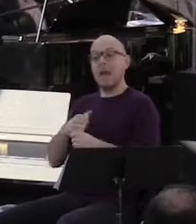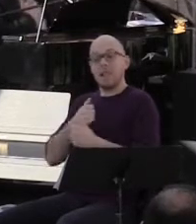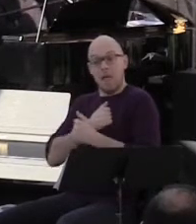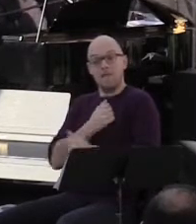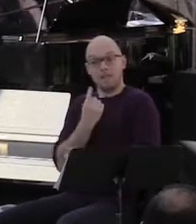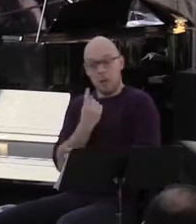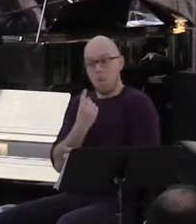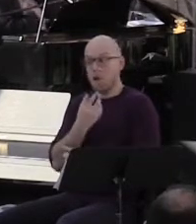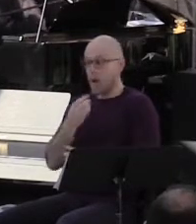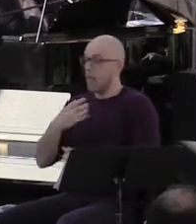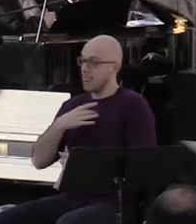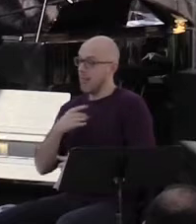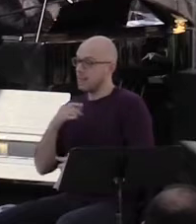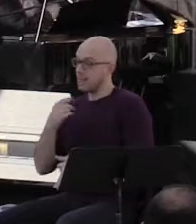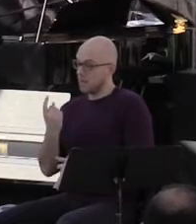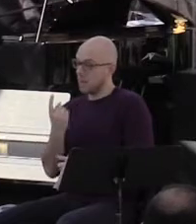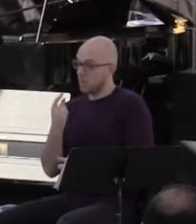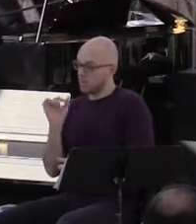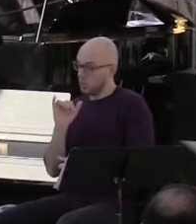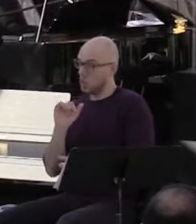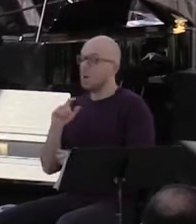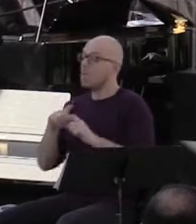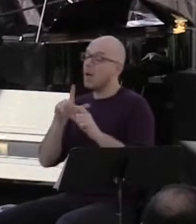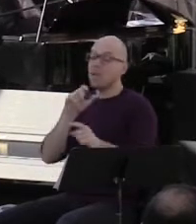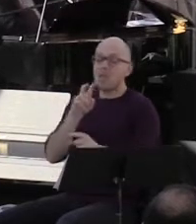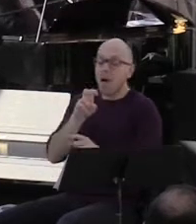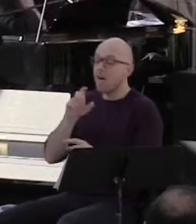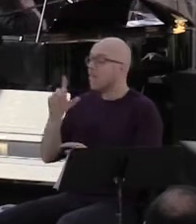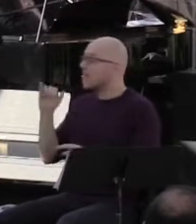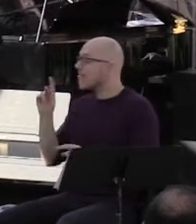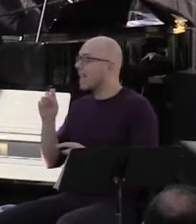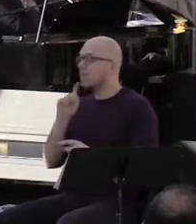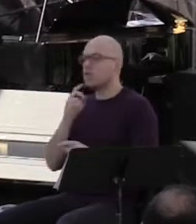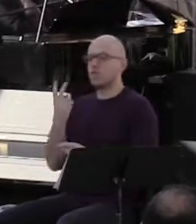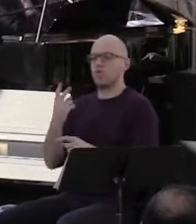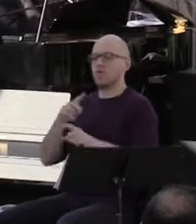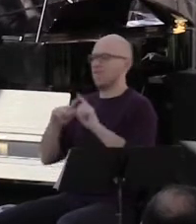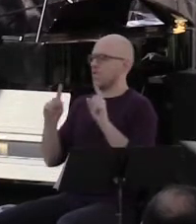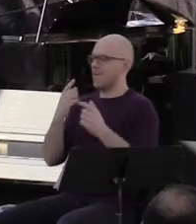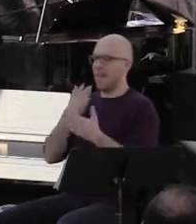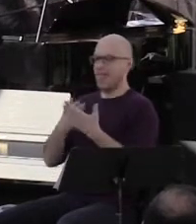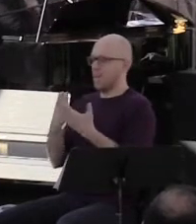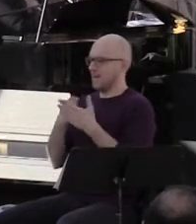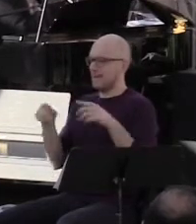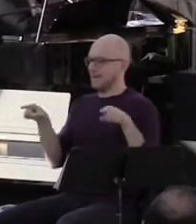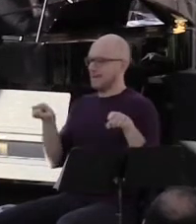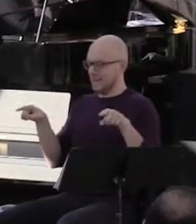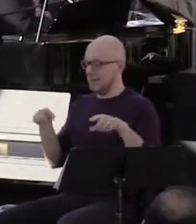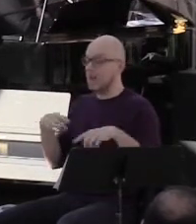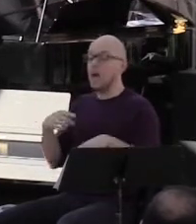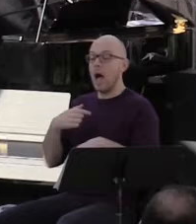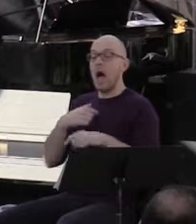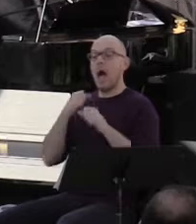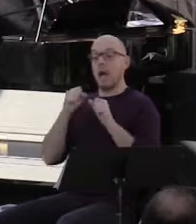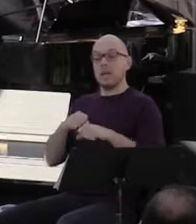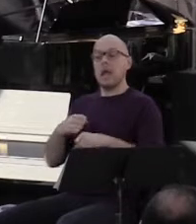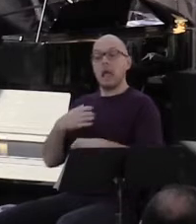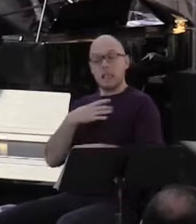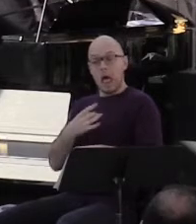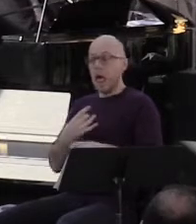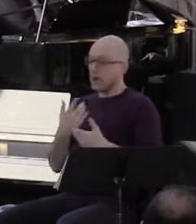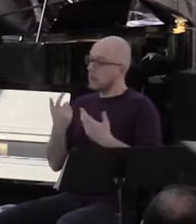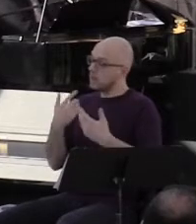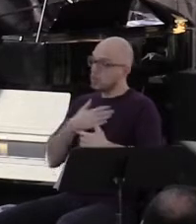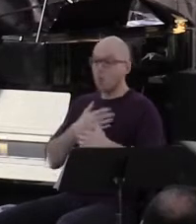someone. Love and like are two different elements. You can like someone and enjoy being